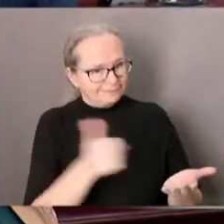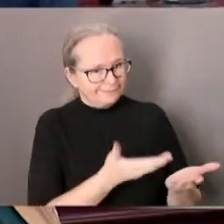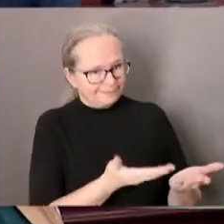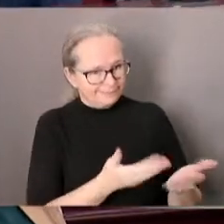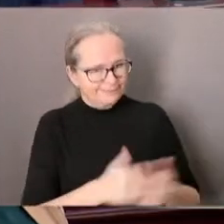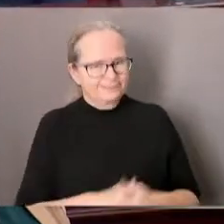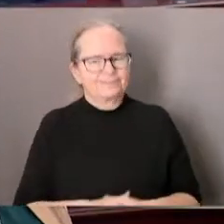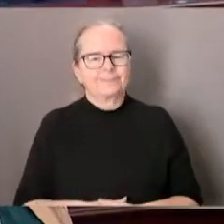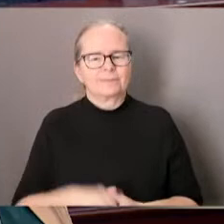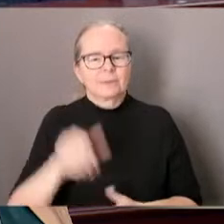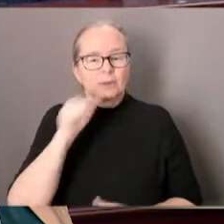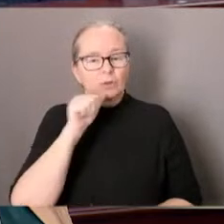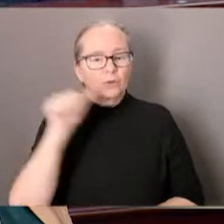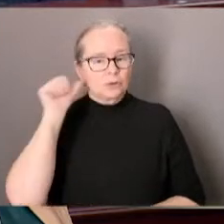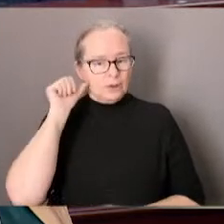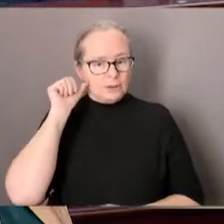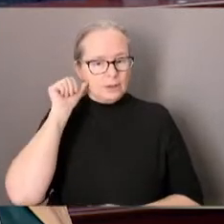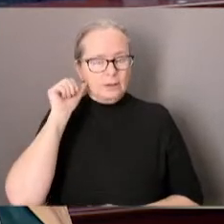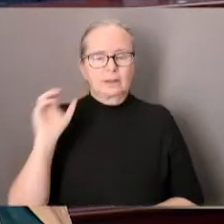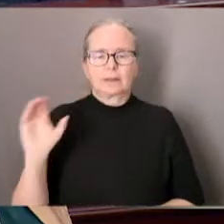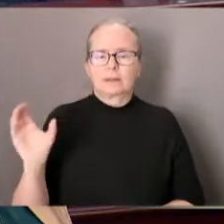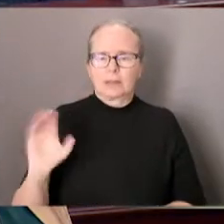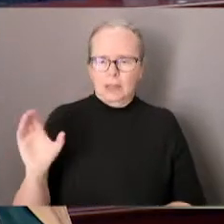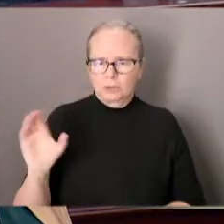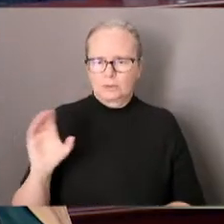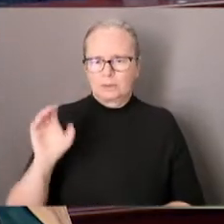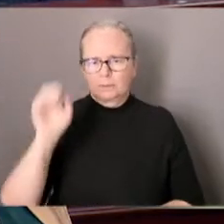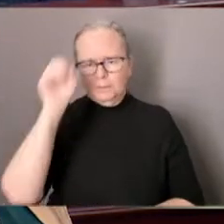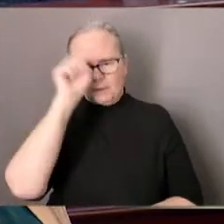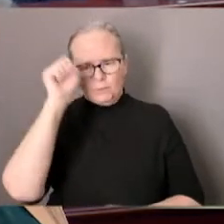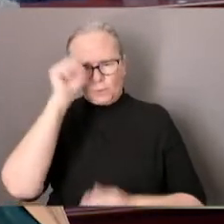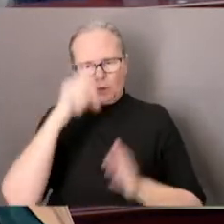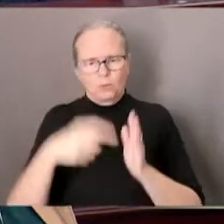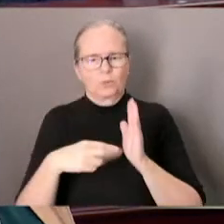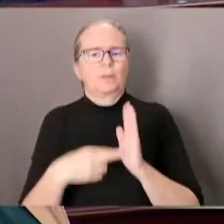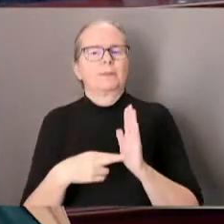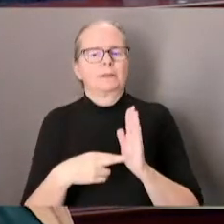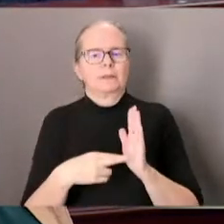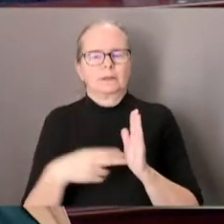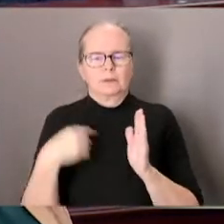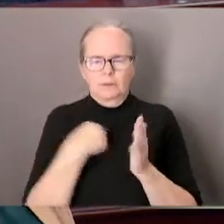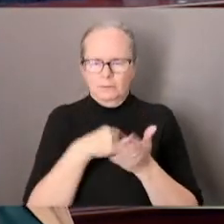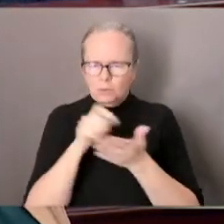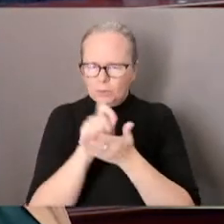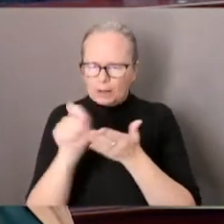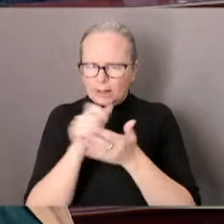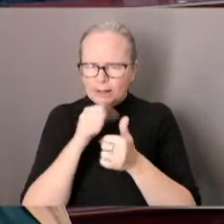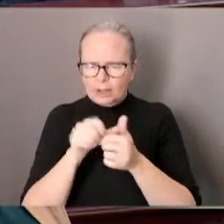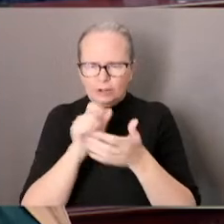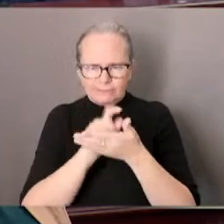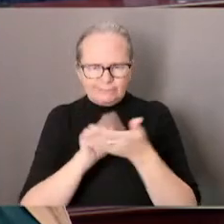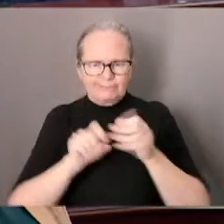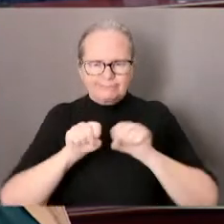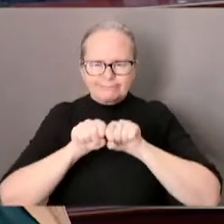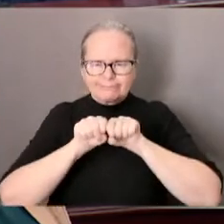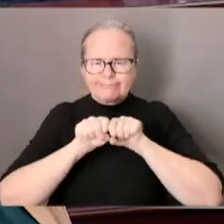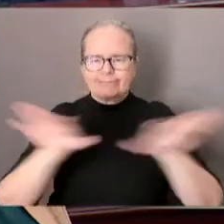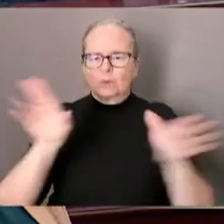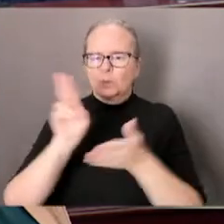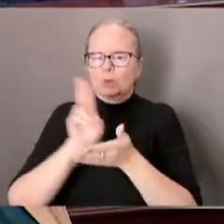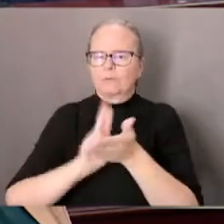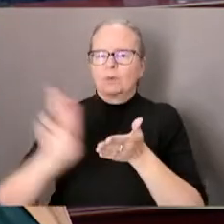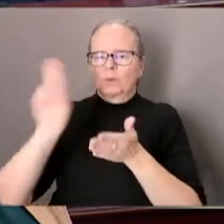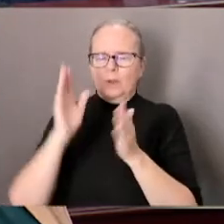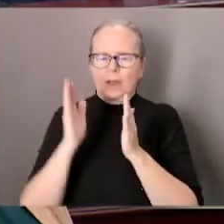a letter to the Presidents of post-secondary Institutions inviting proposals for a new downtown Calgary campus Calgary's downtown vacancy rate